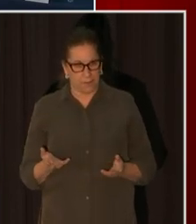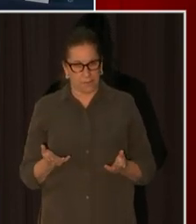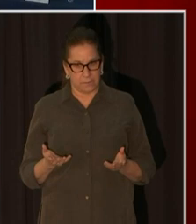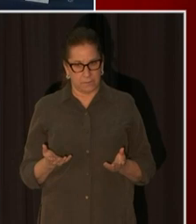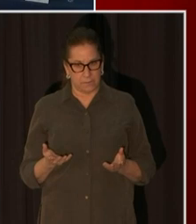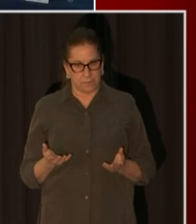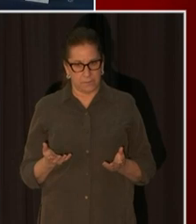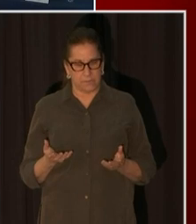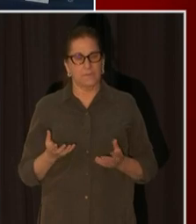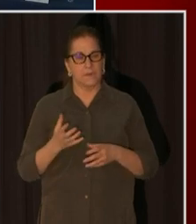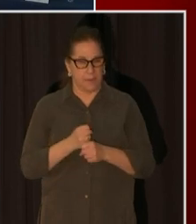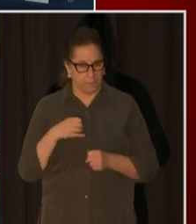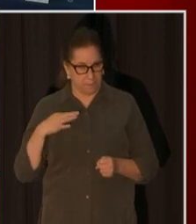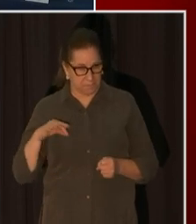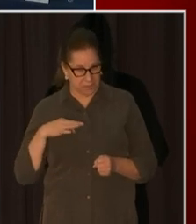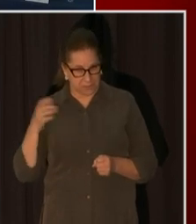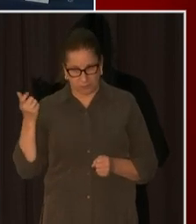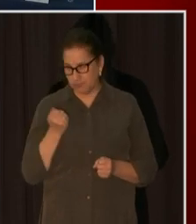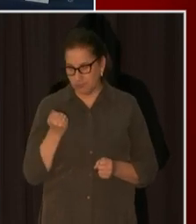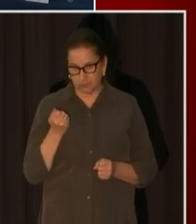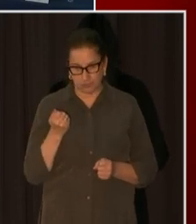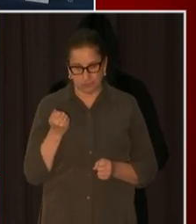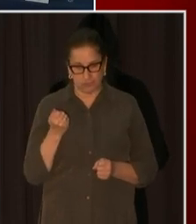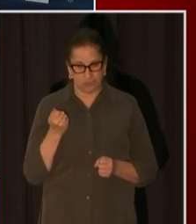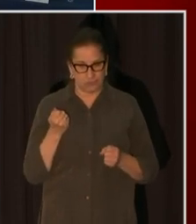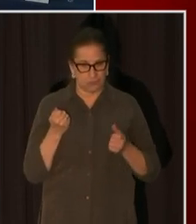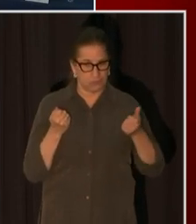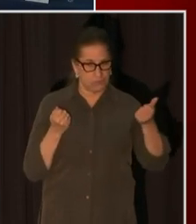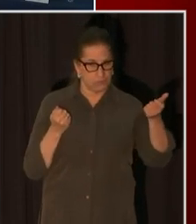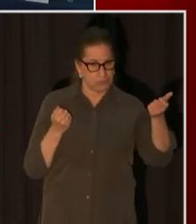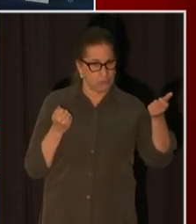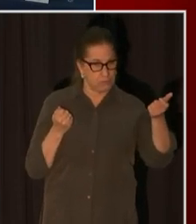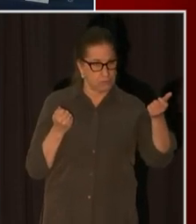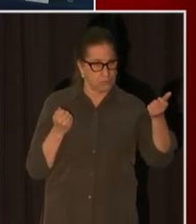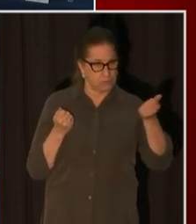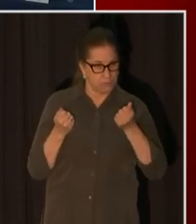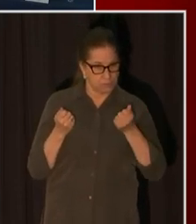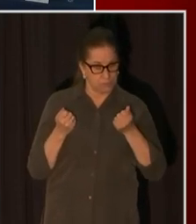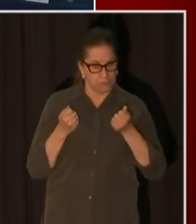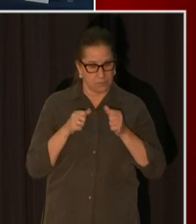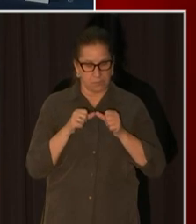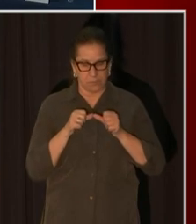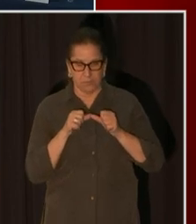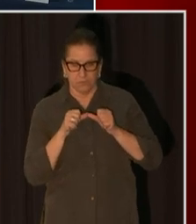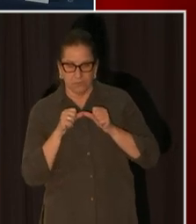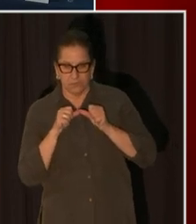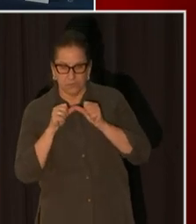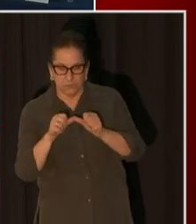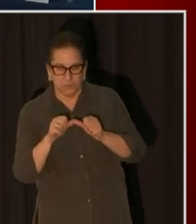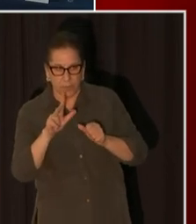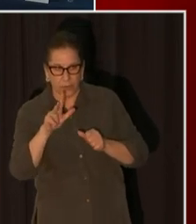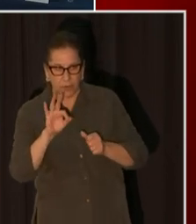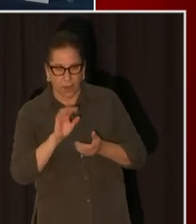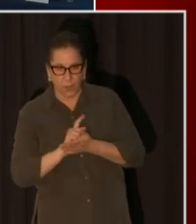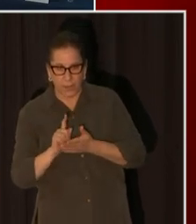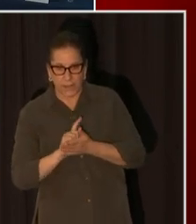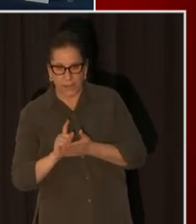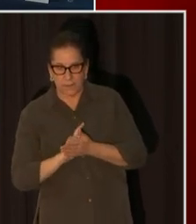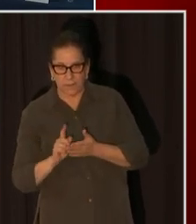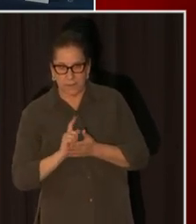now apply through the Pandemic Unemployment Assistance Program, which we